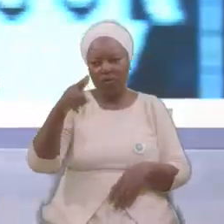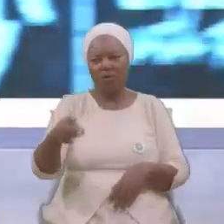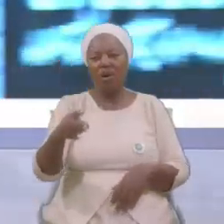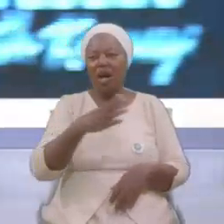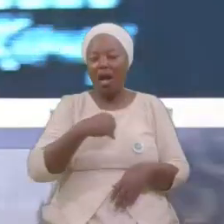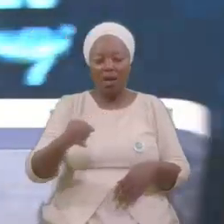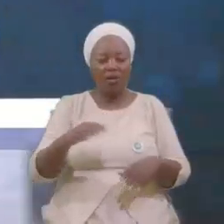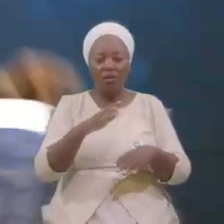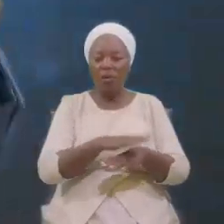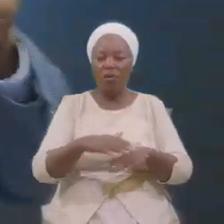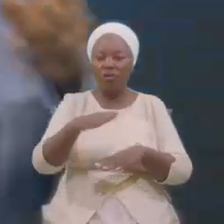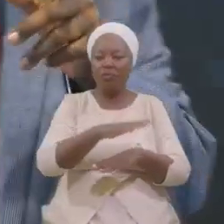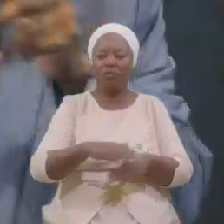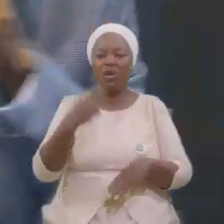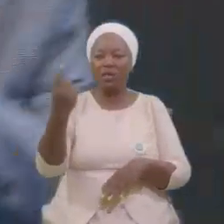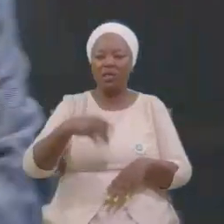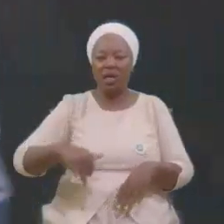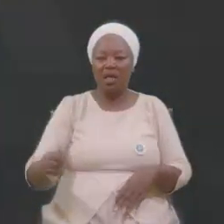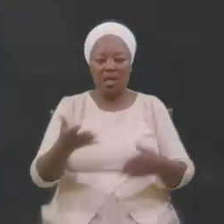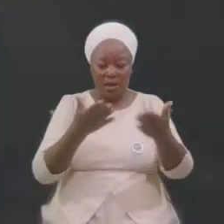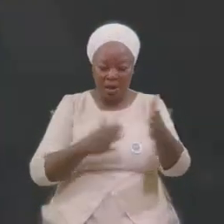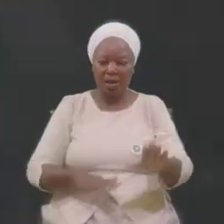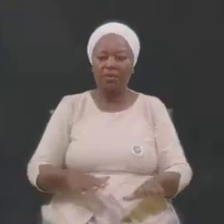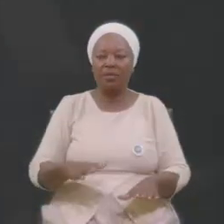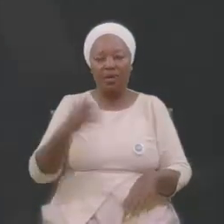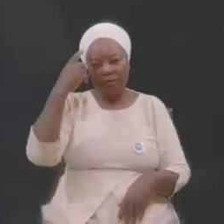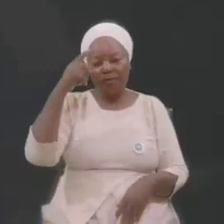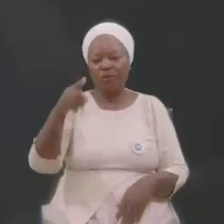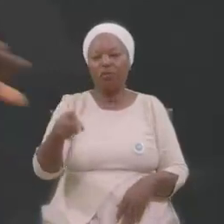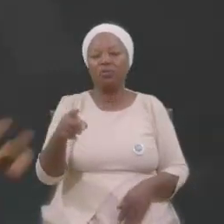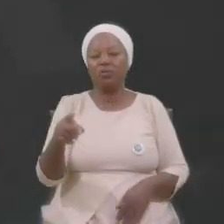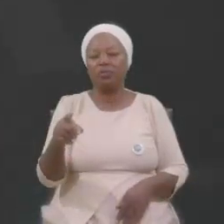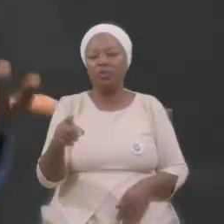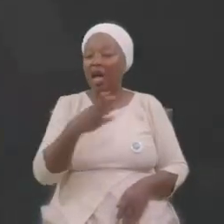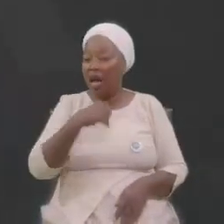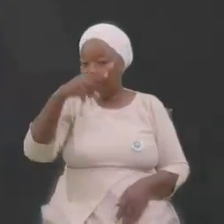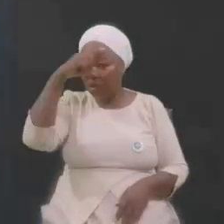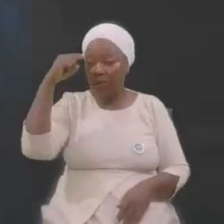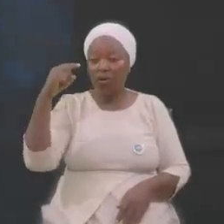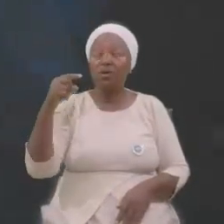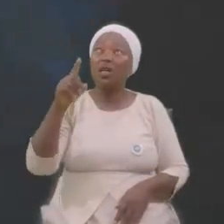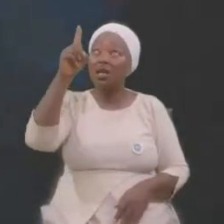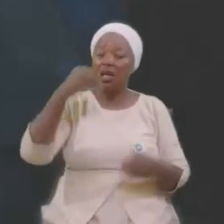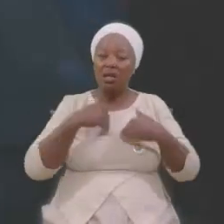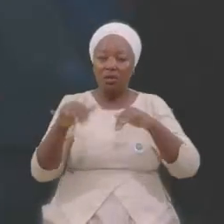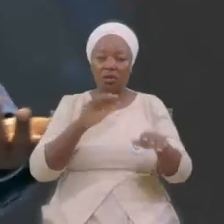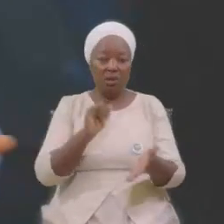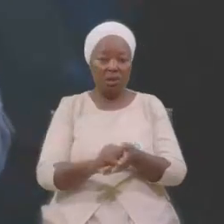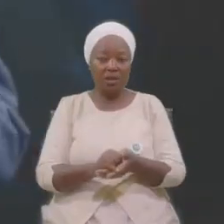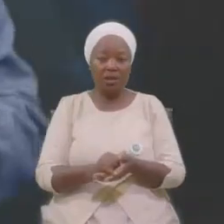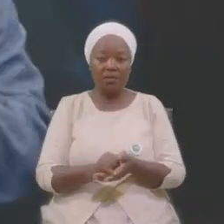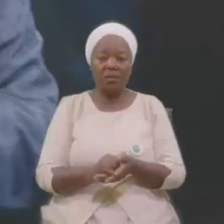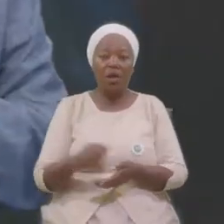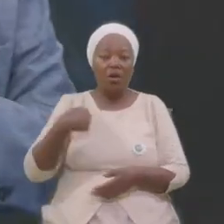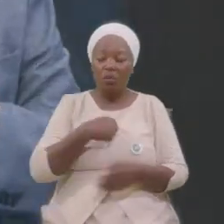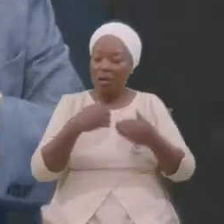over eternal death for you. And because he's done that, we